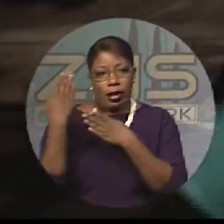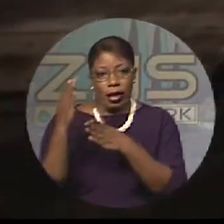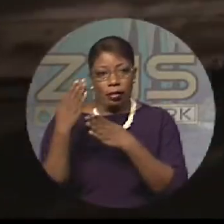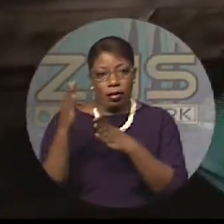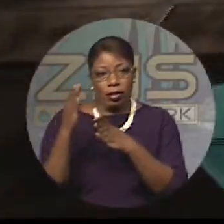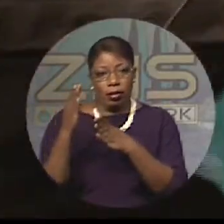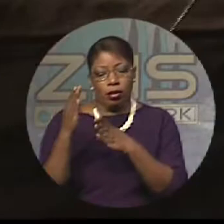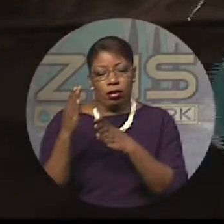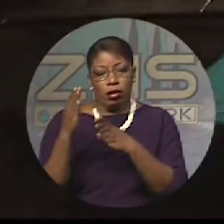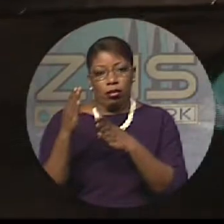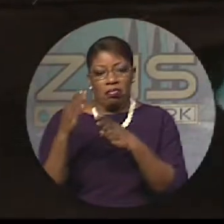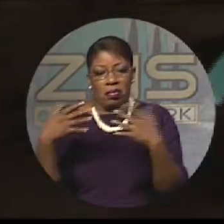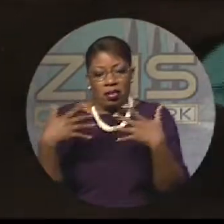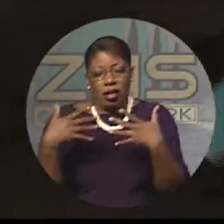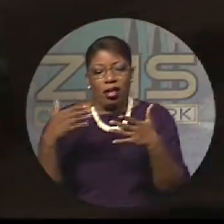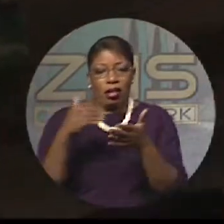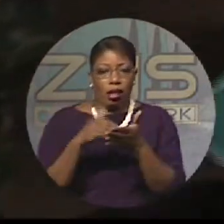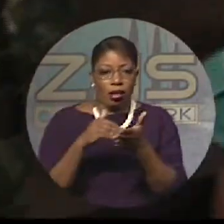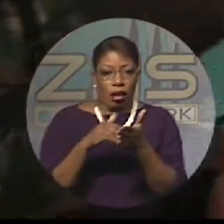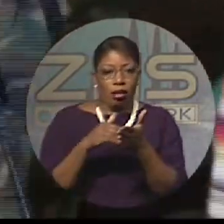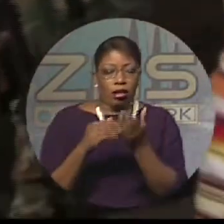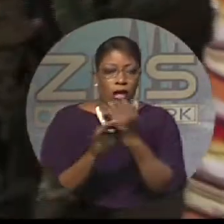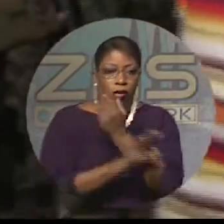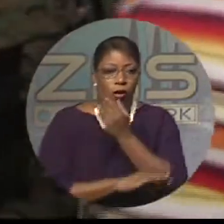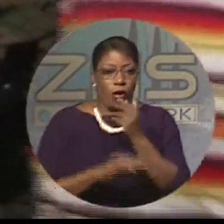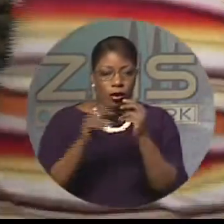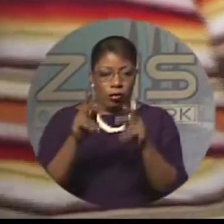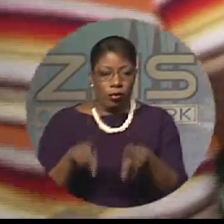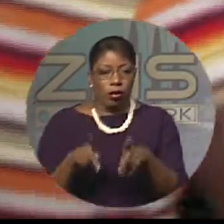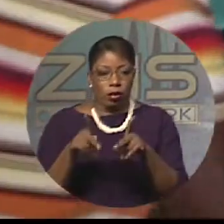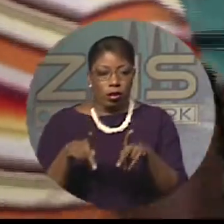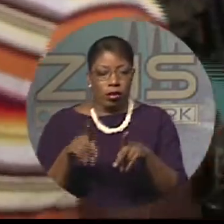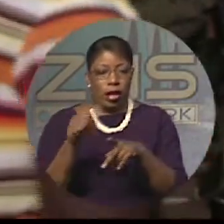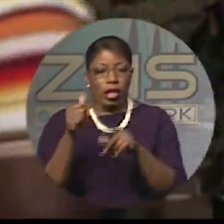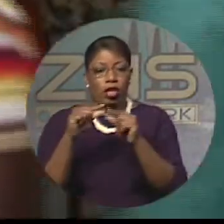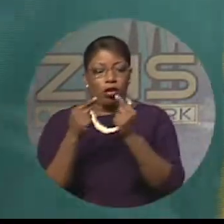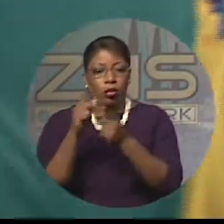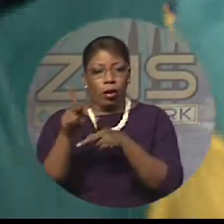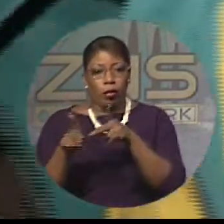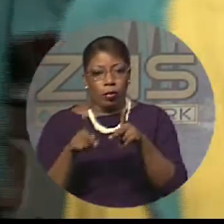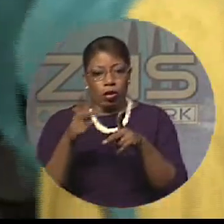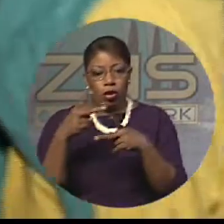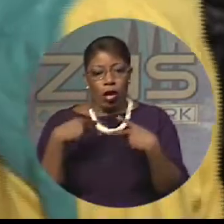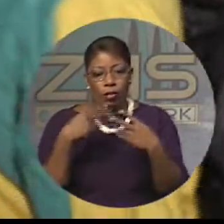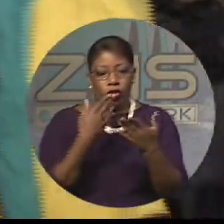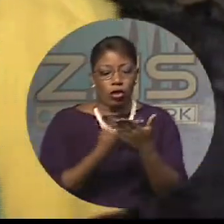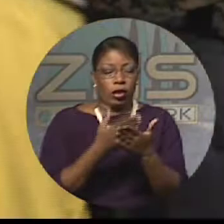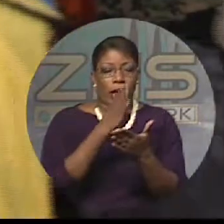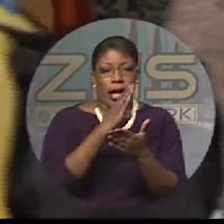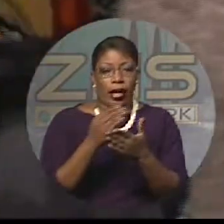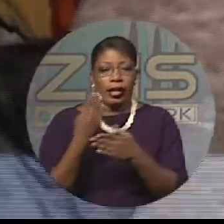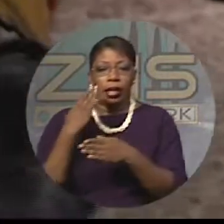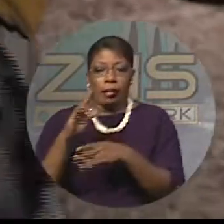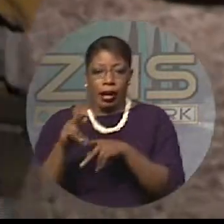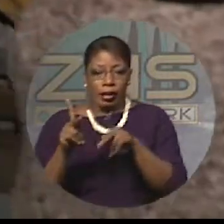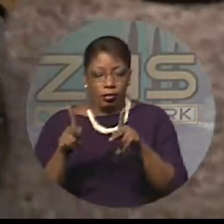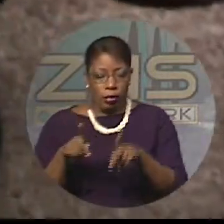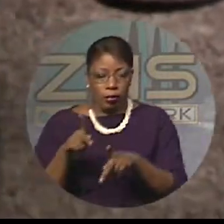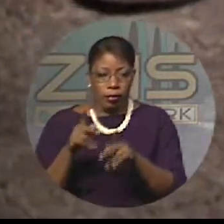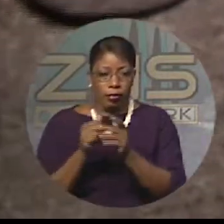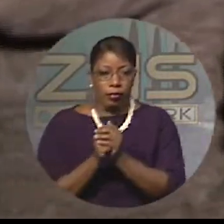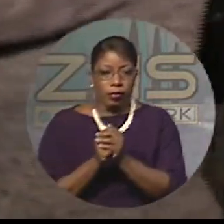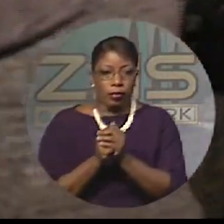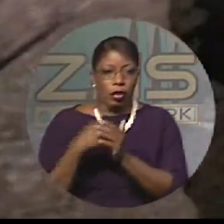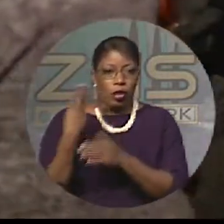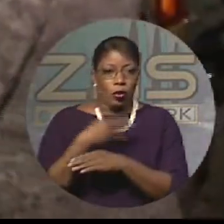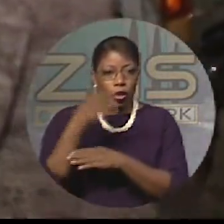phobia towards foreigners. He went on to say that among any group of people, you will find both good and bad. We know that many